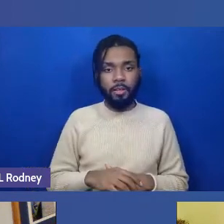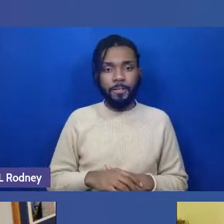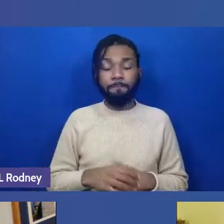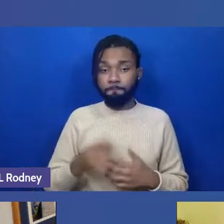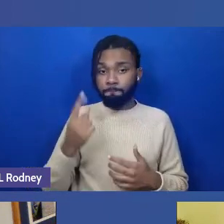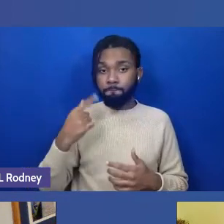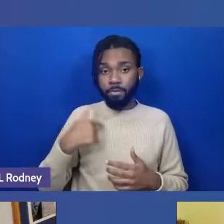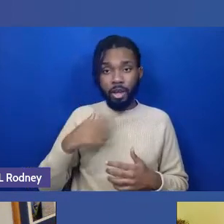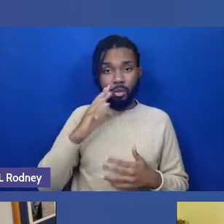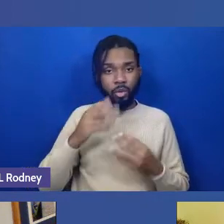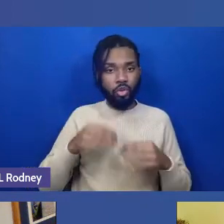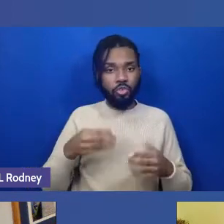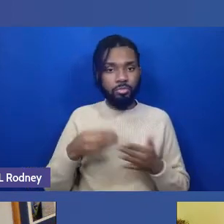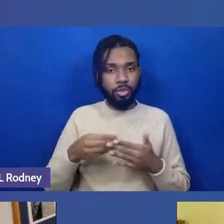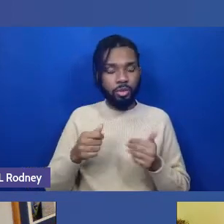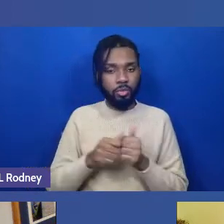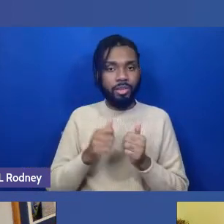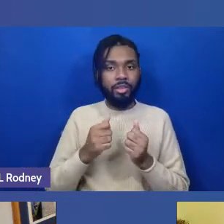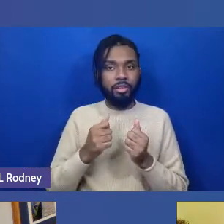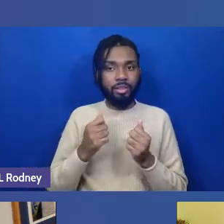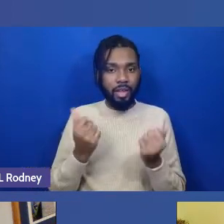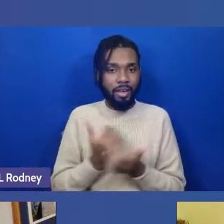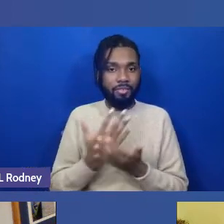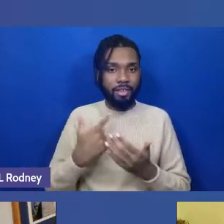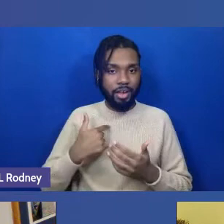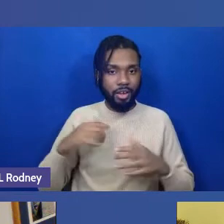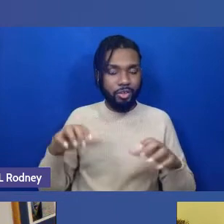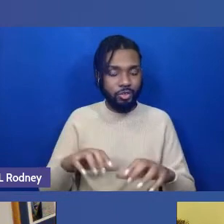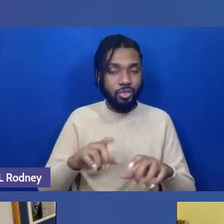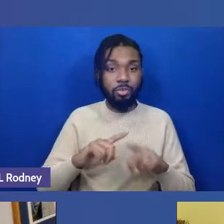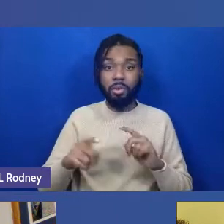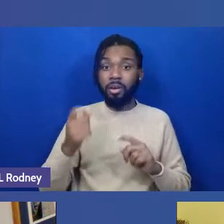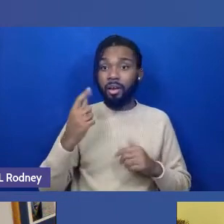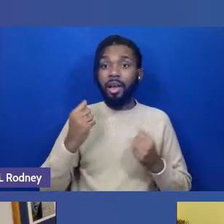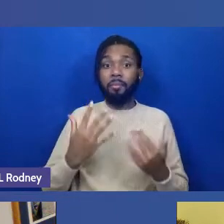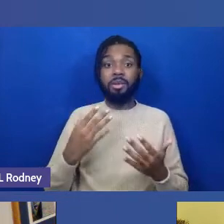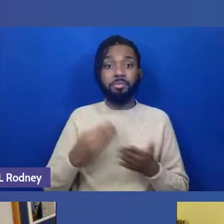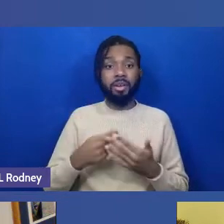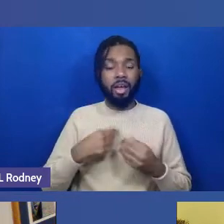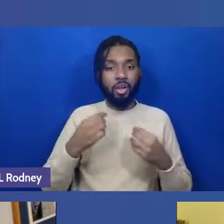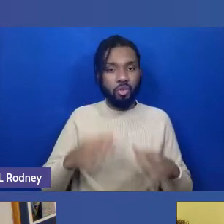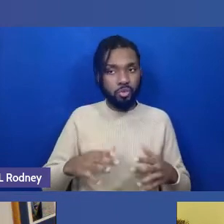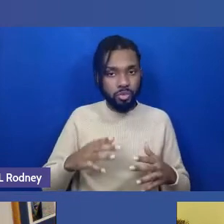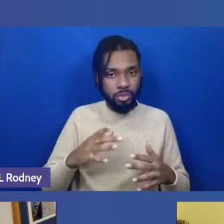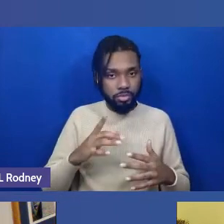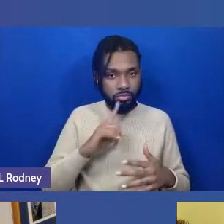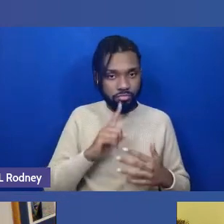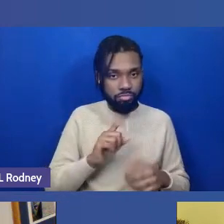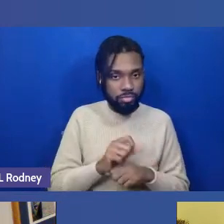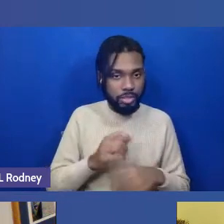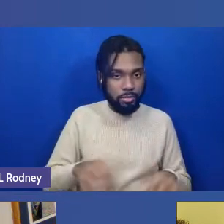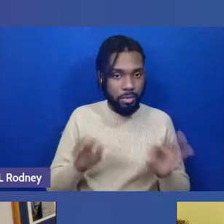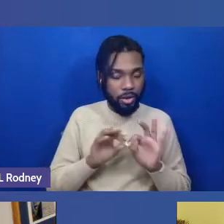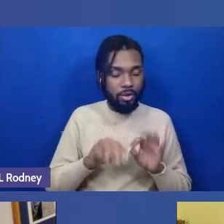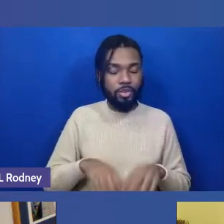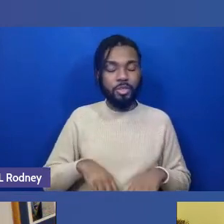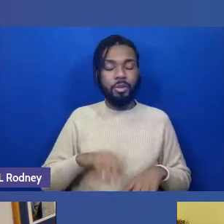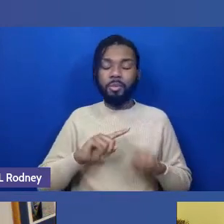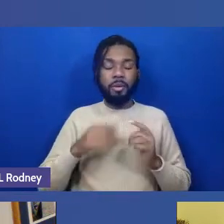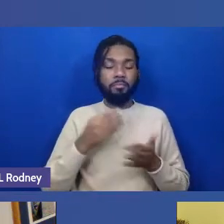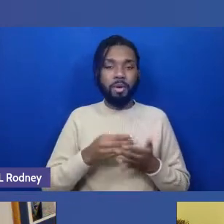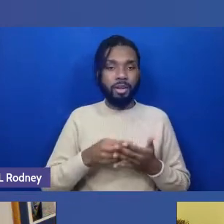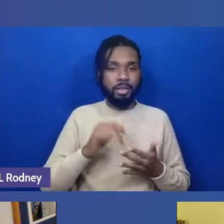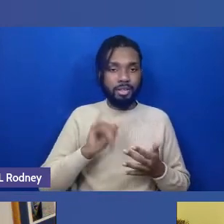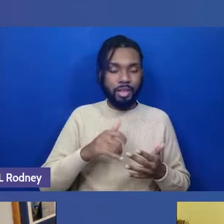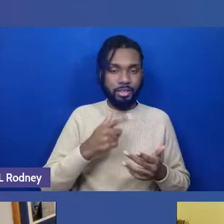do, but how much I lose does matter. So money's the thing we tend to talk about the least. And so the story I'll share